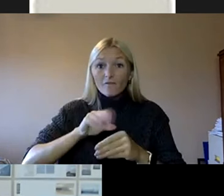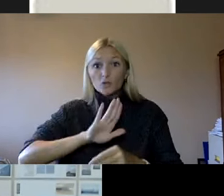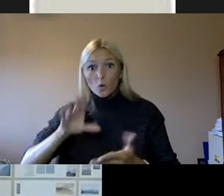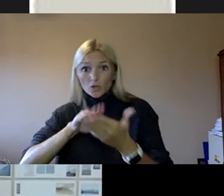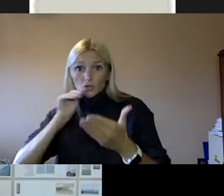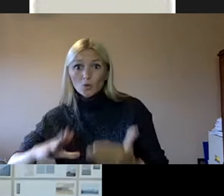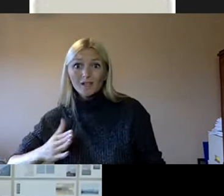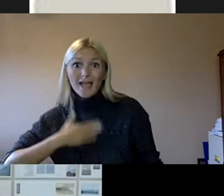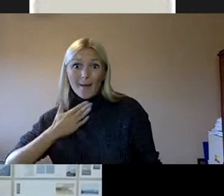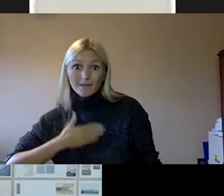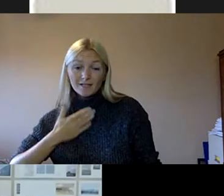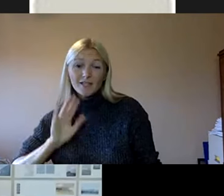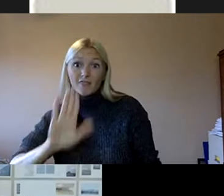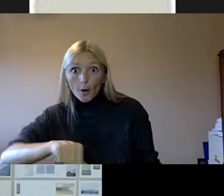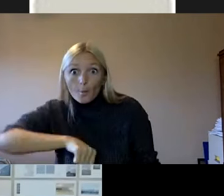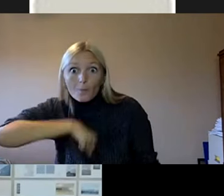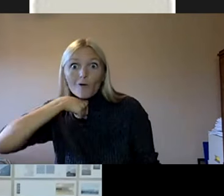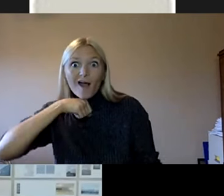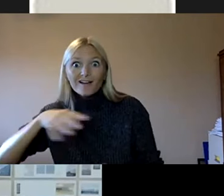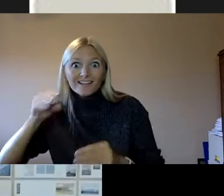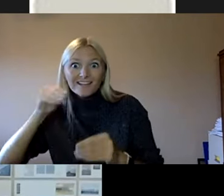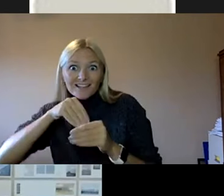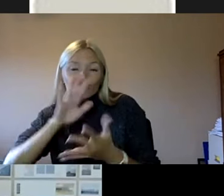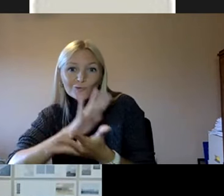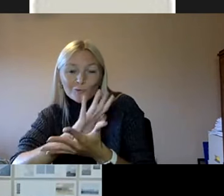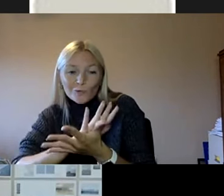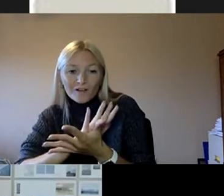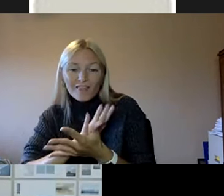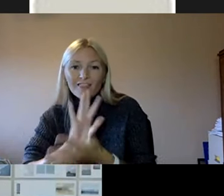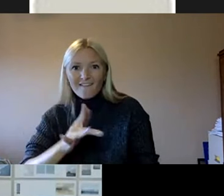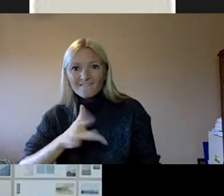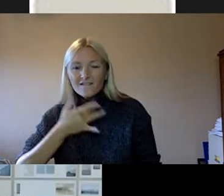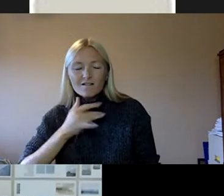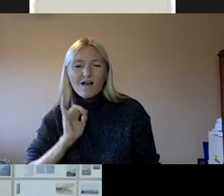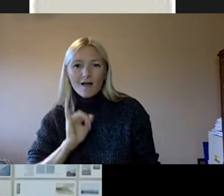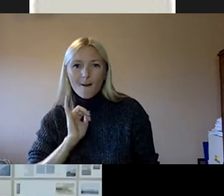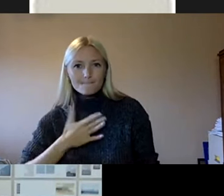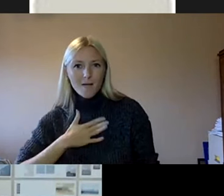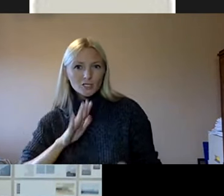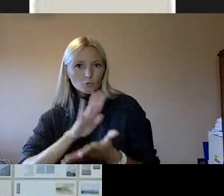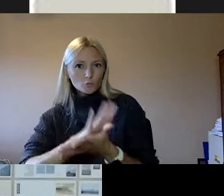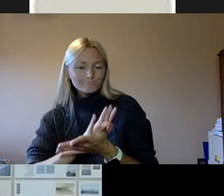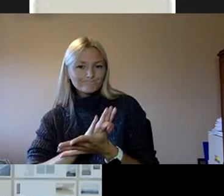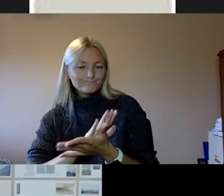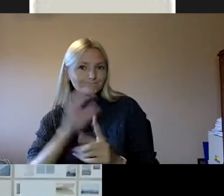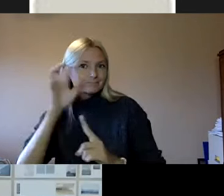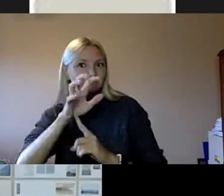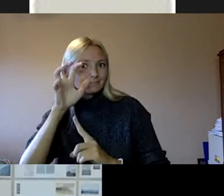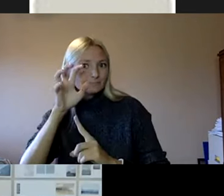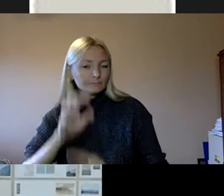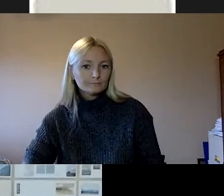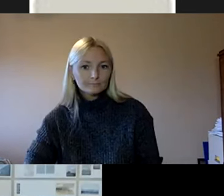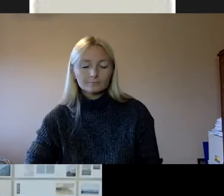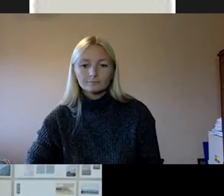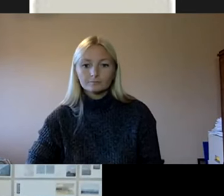children. They're proud to be in their school. They have a feeling of pride. The French children spend a lot